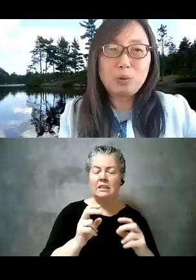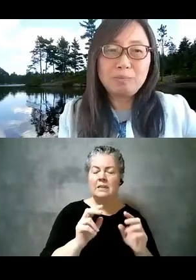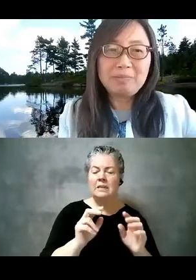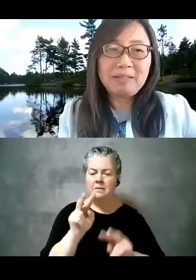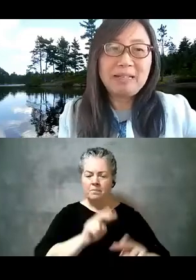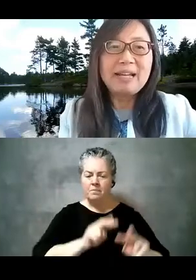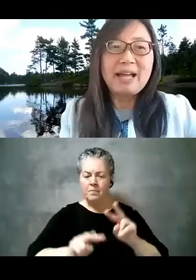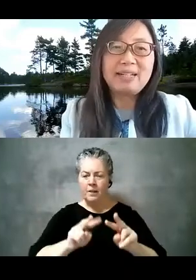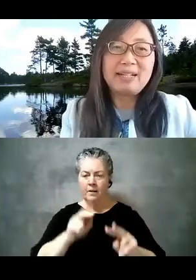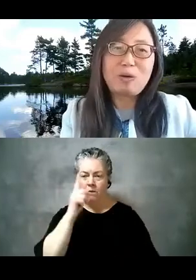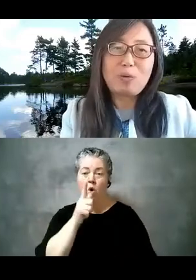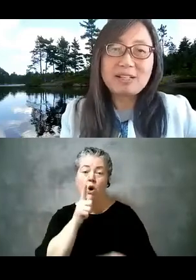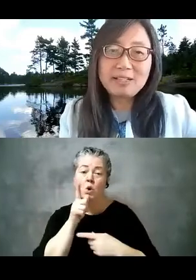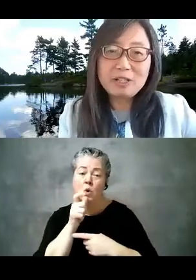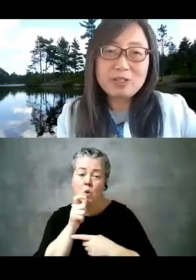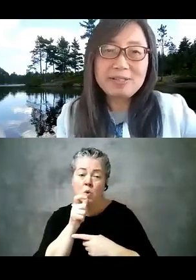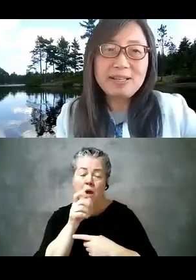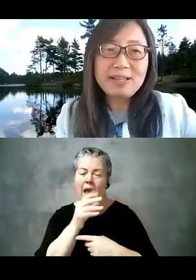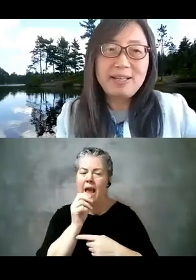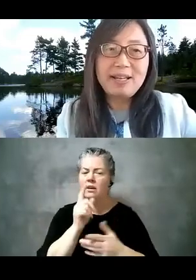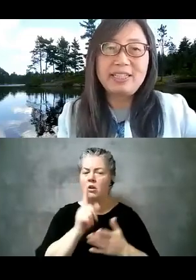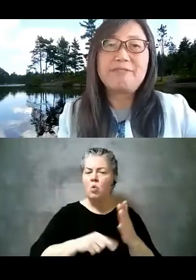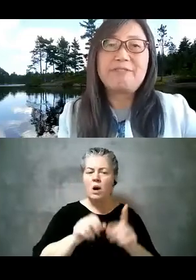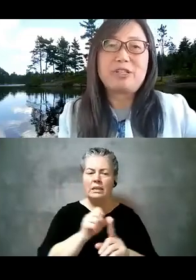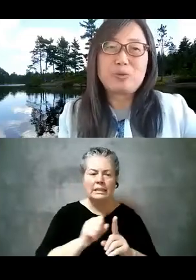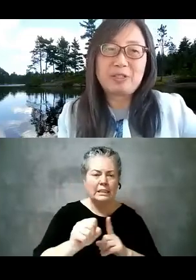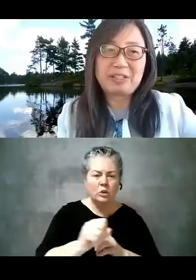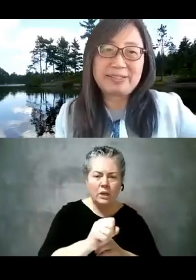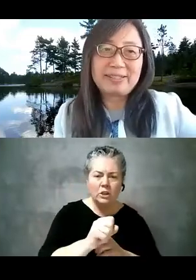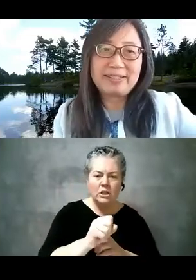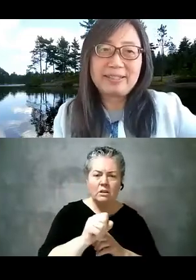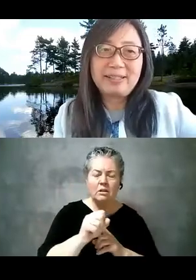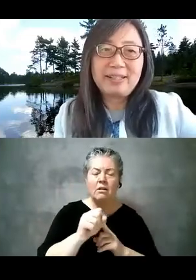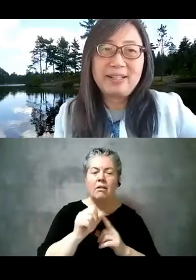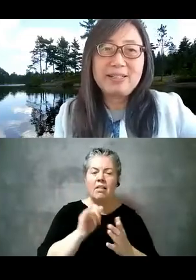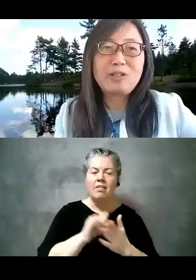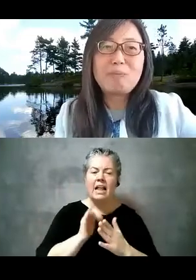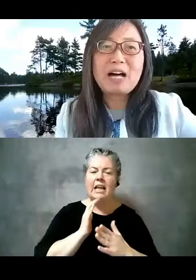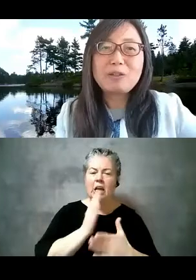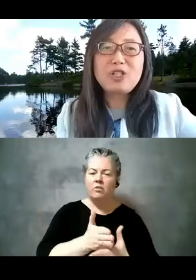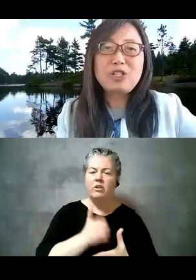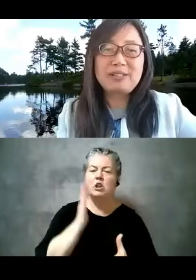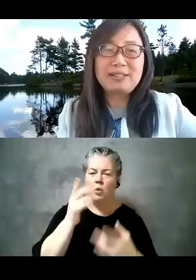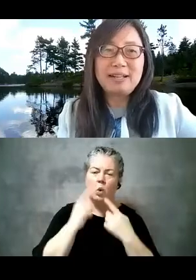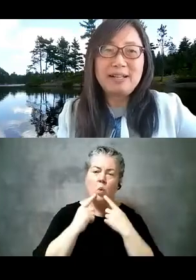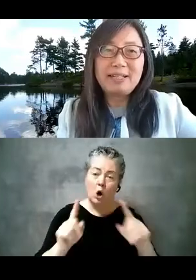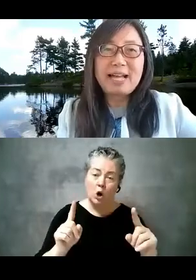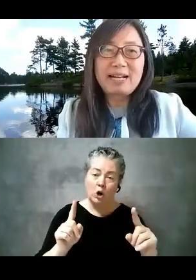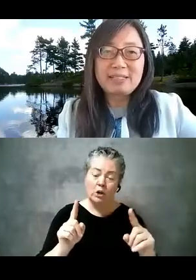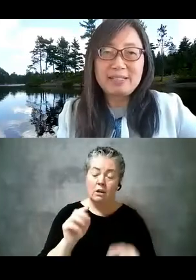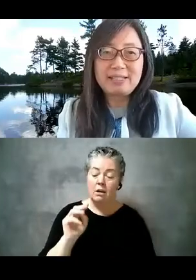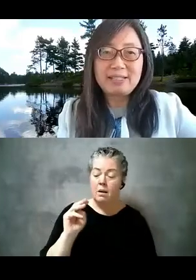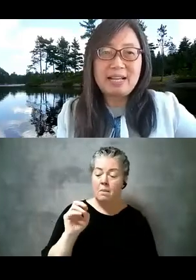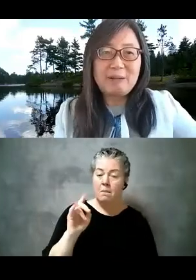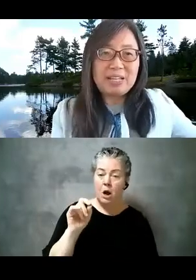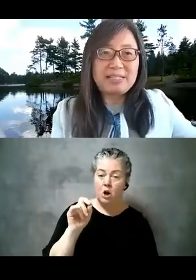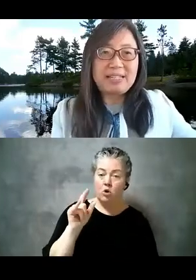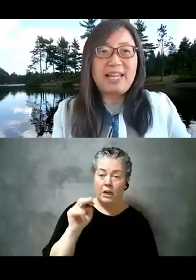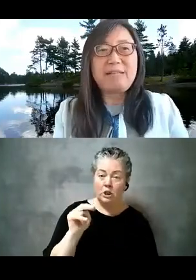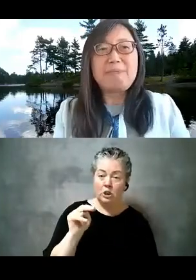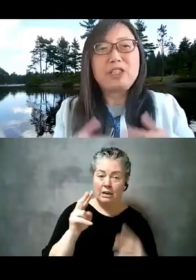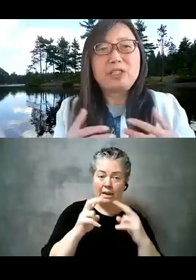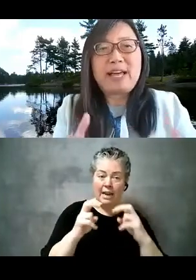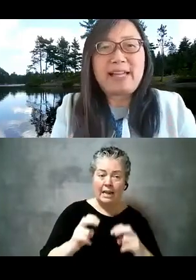for whom and under what conditions an intervention works. So the moderation analysis